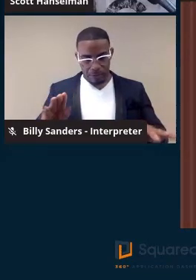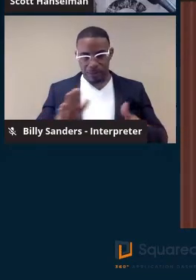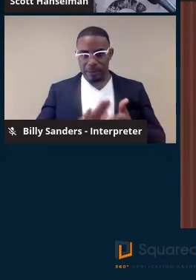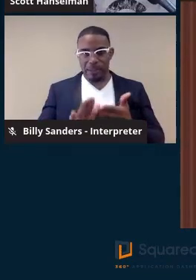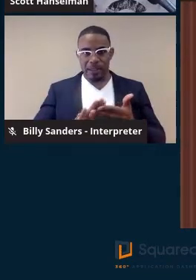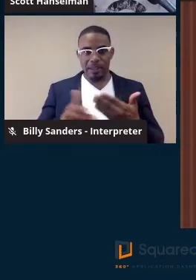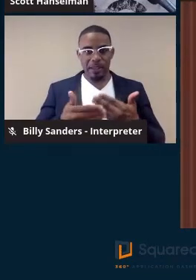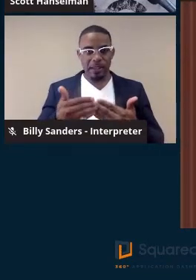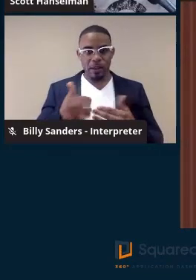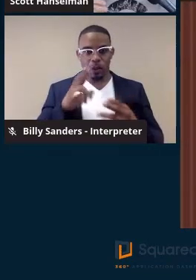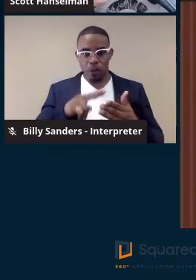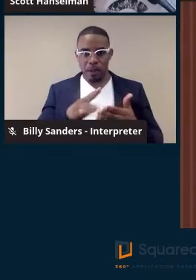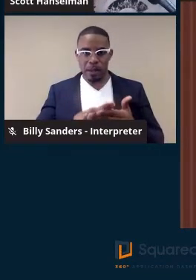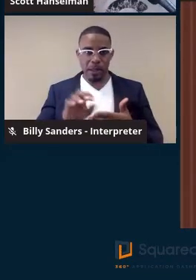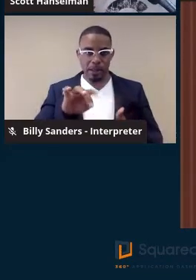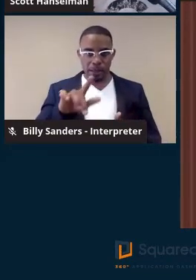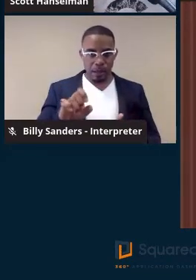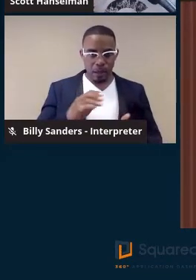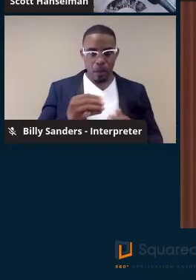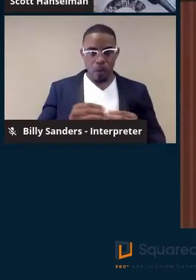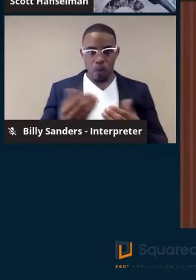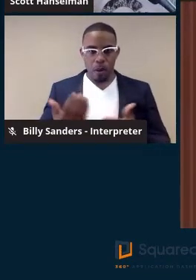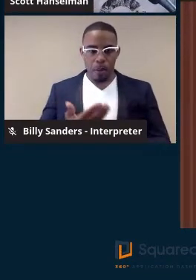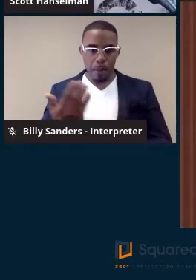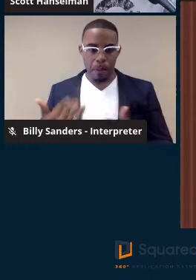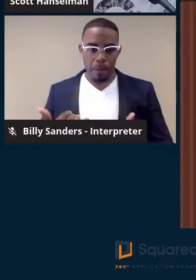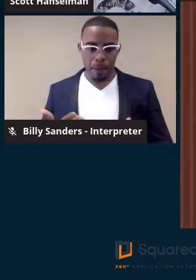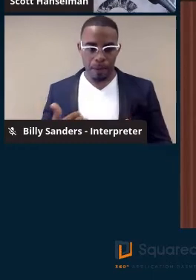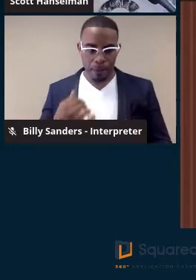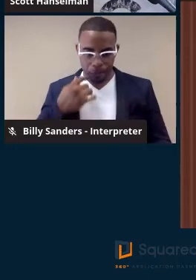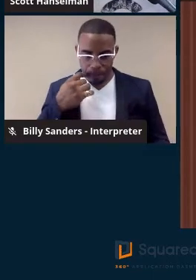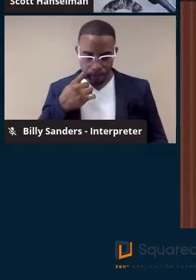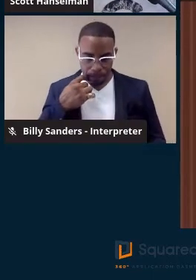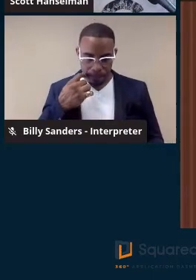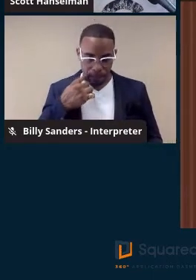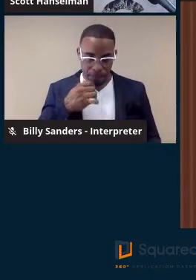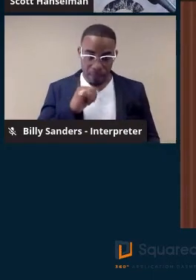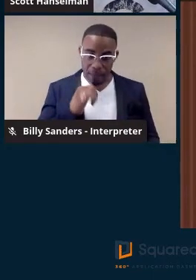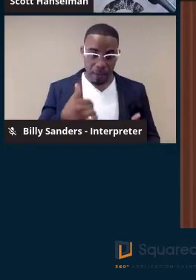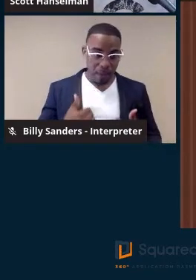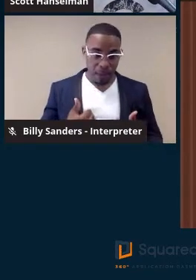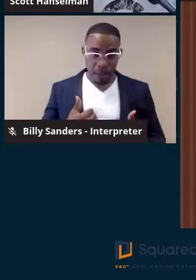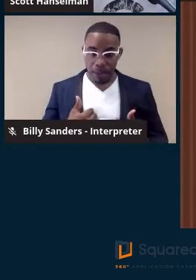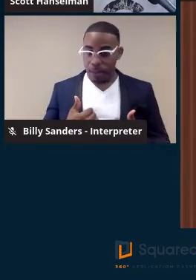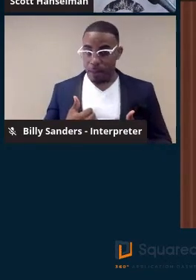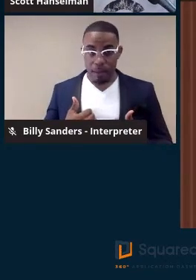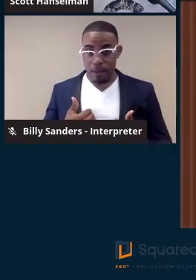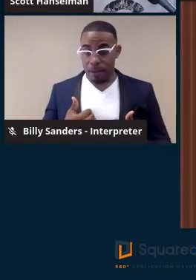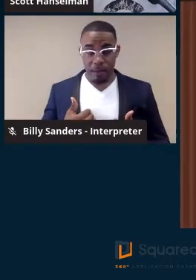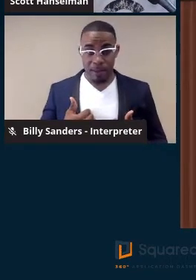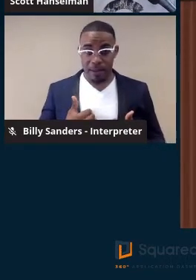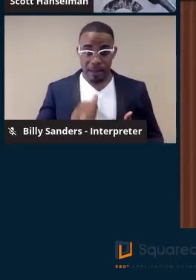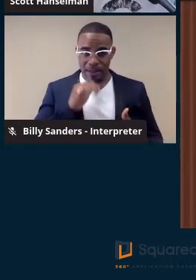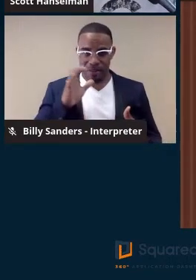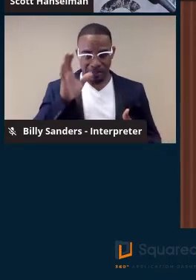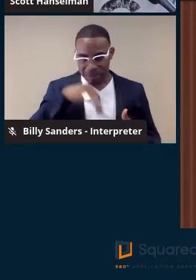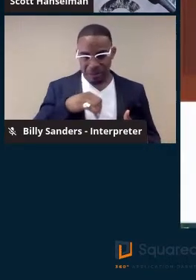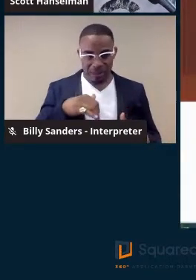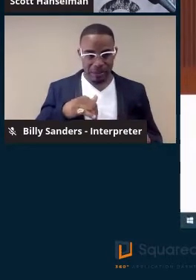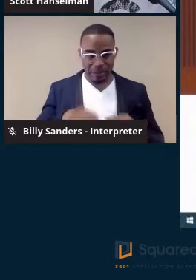nicer style. It's more modern. It also doesn't have that unusual extension